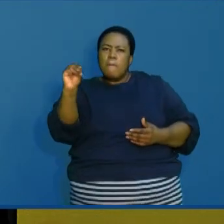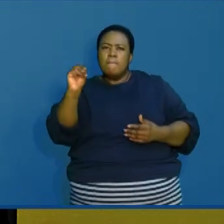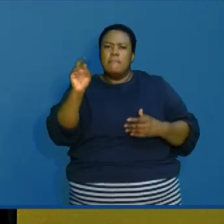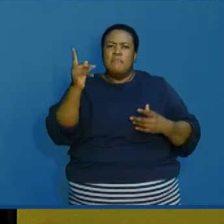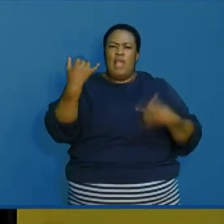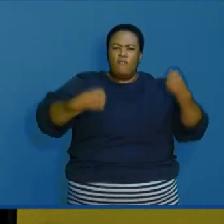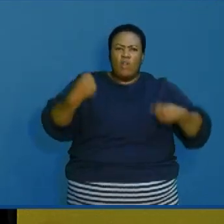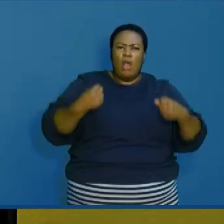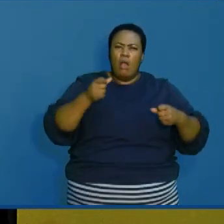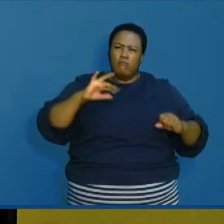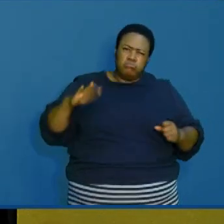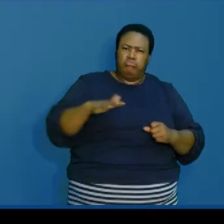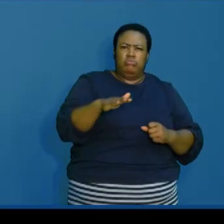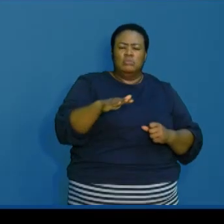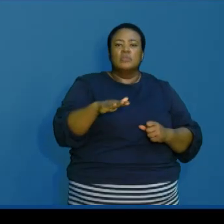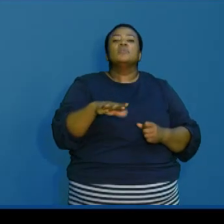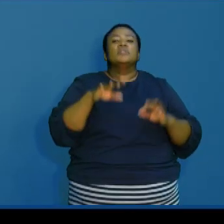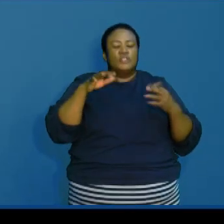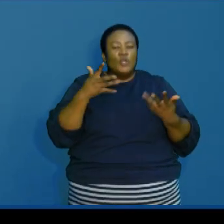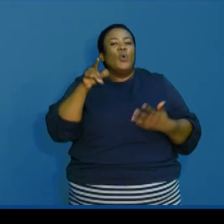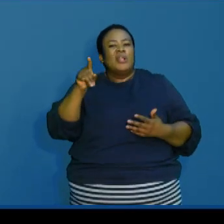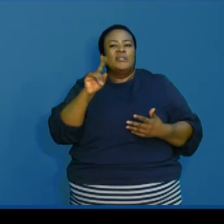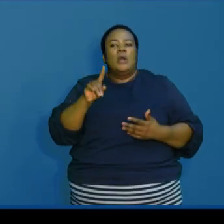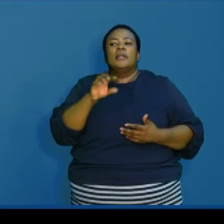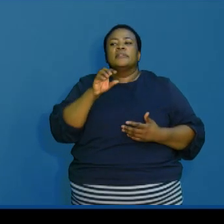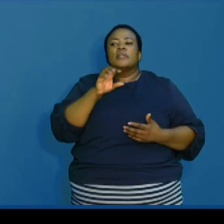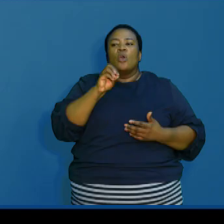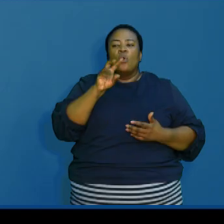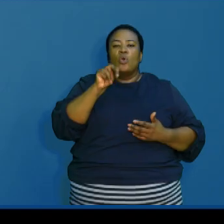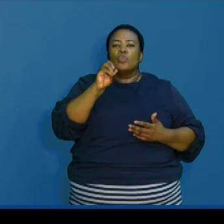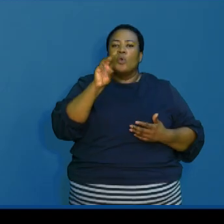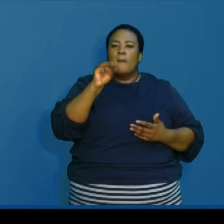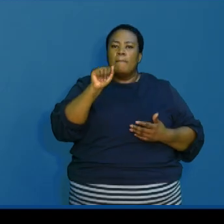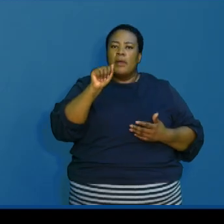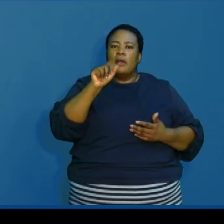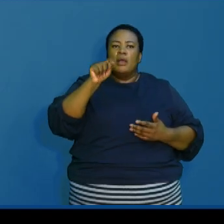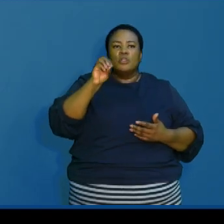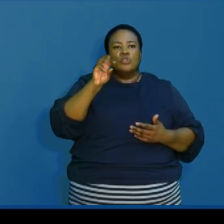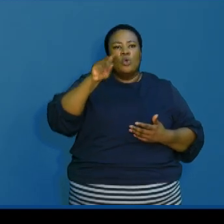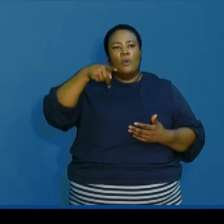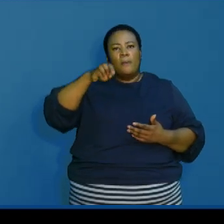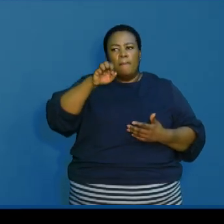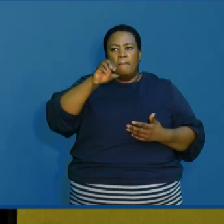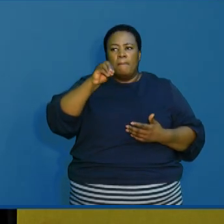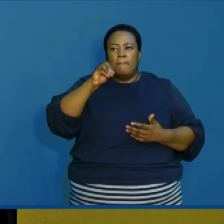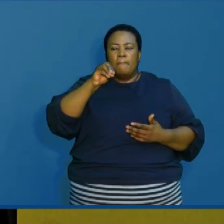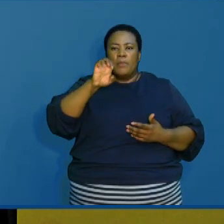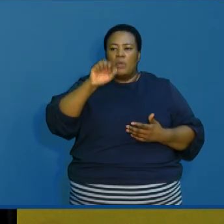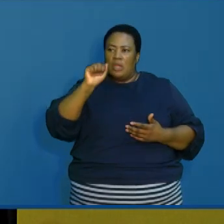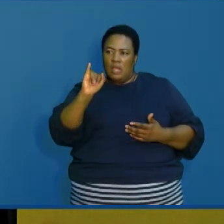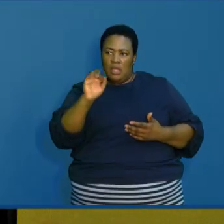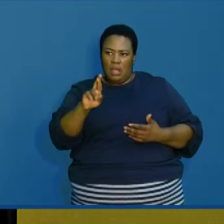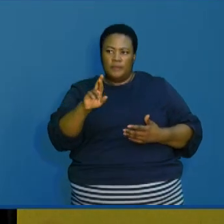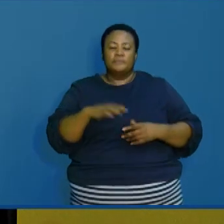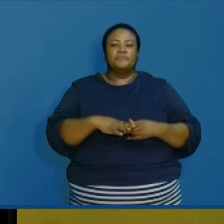call onomatopoeia. Alliteration is repetition of consonant sounds. So if I